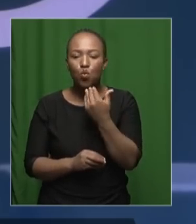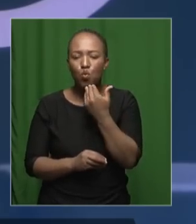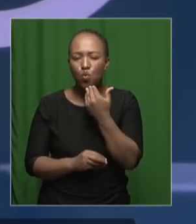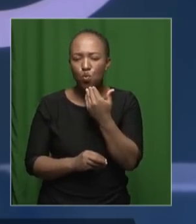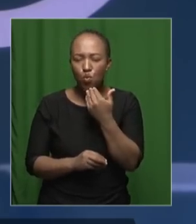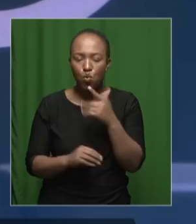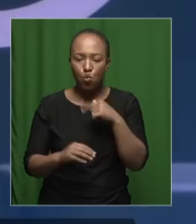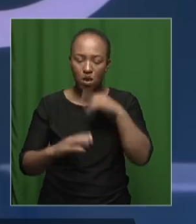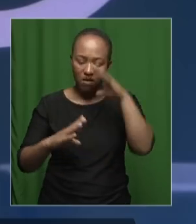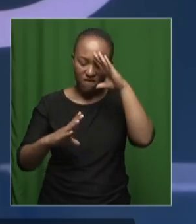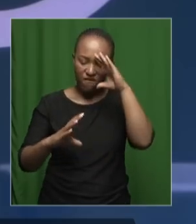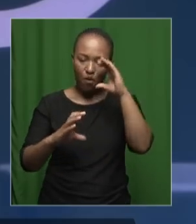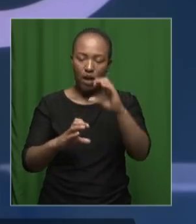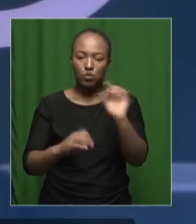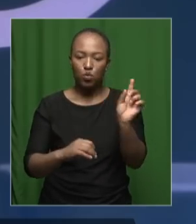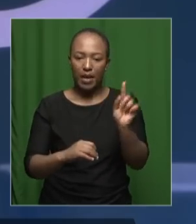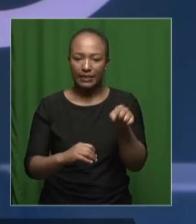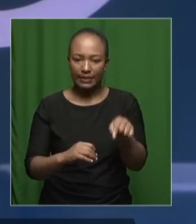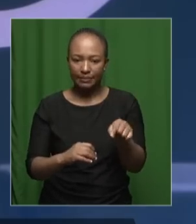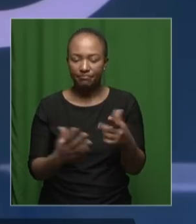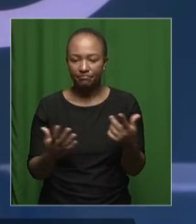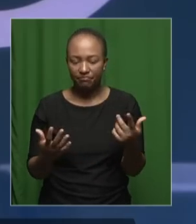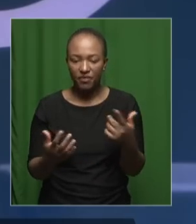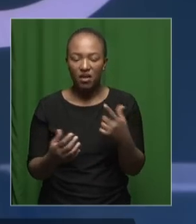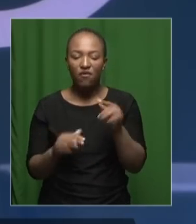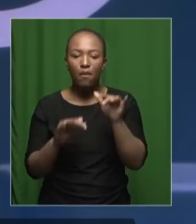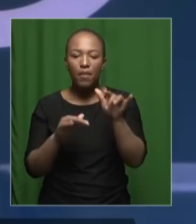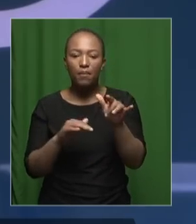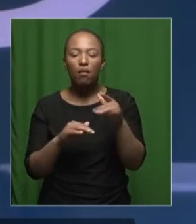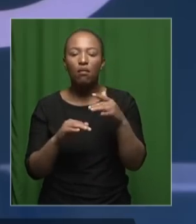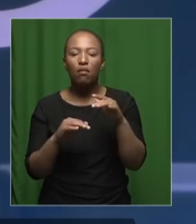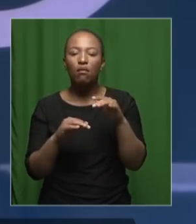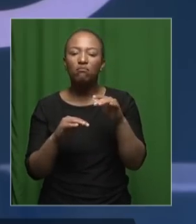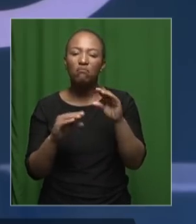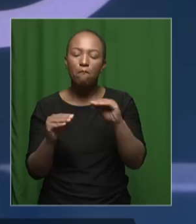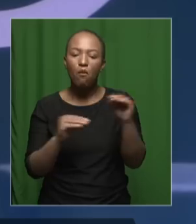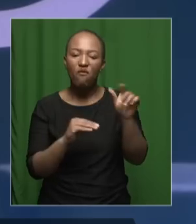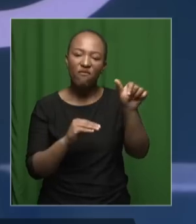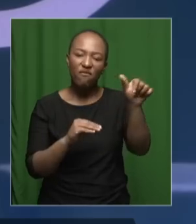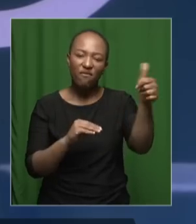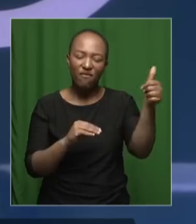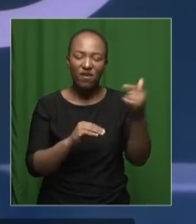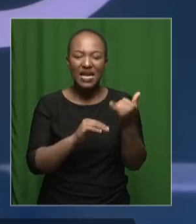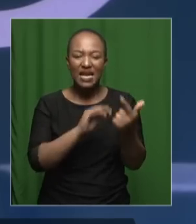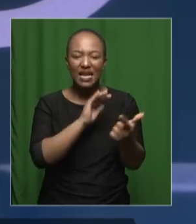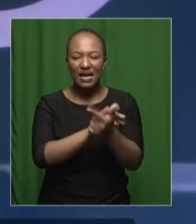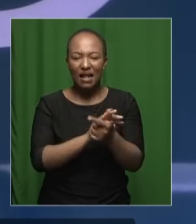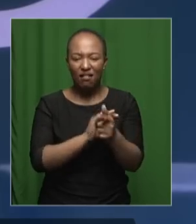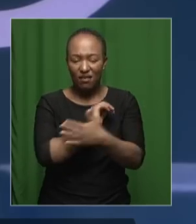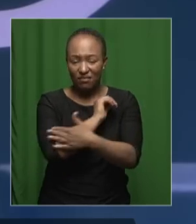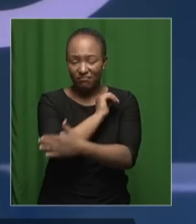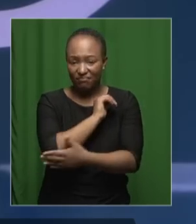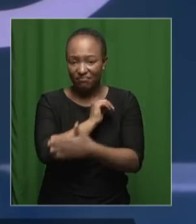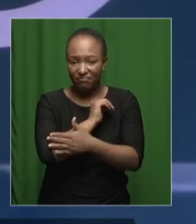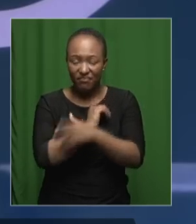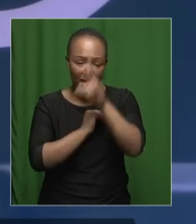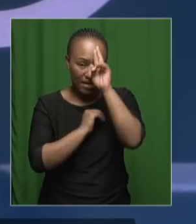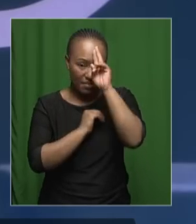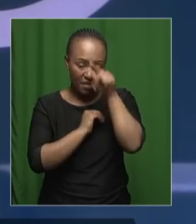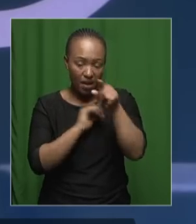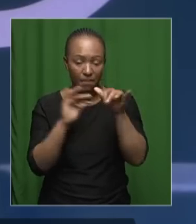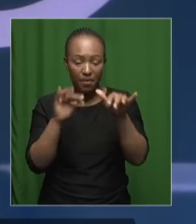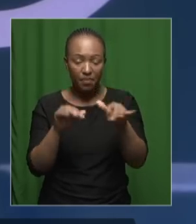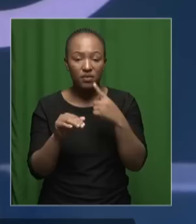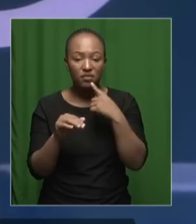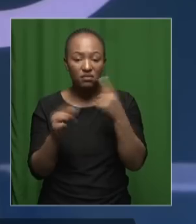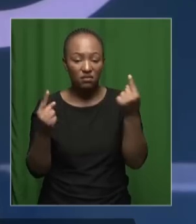we focus on when we talk about immigration and illegal immigrants in the country. Because remember, some people come